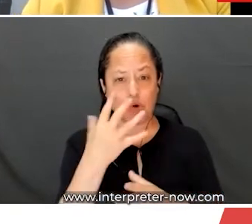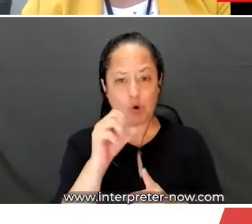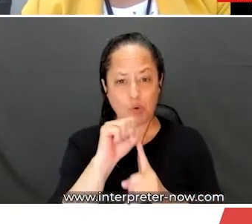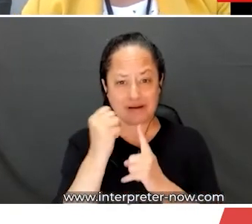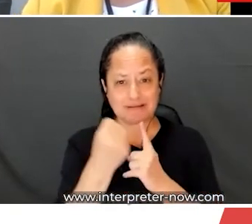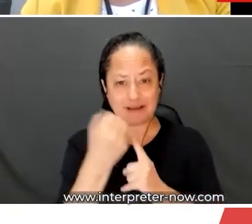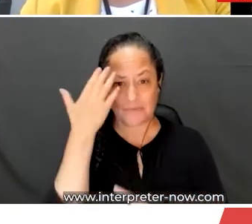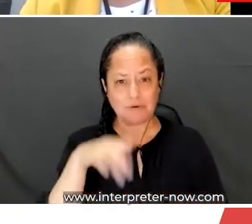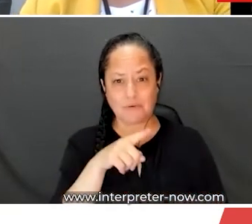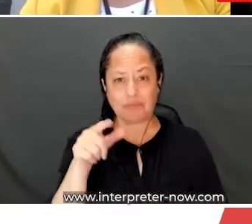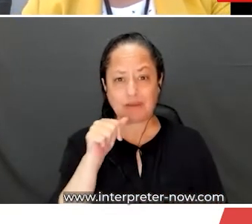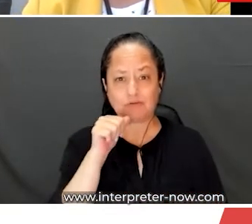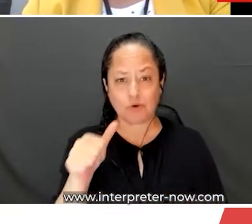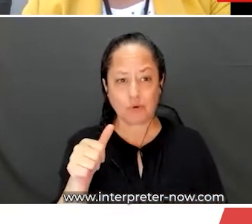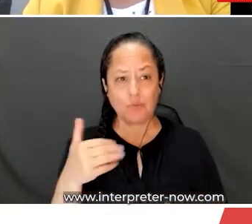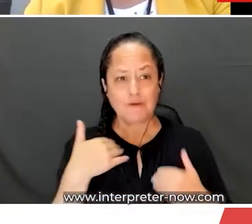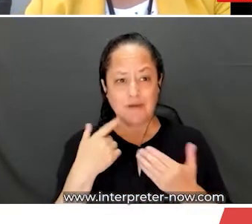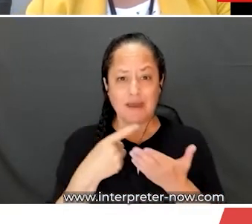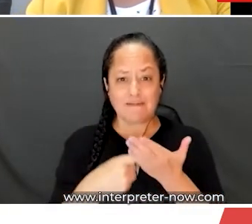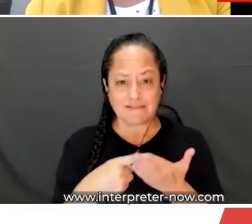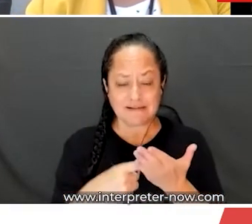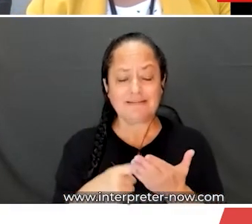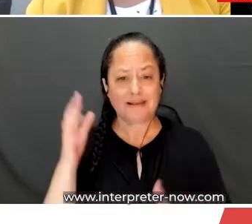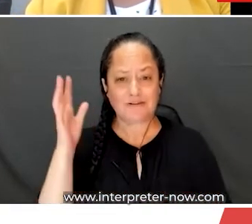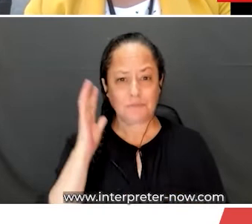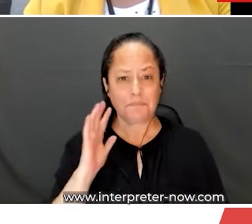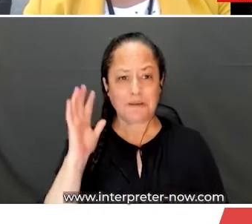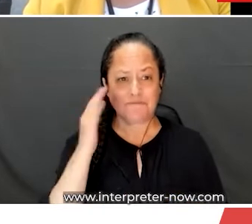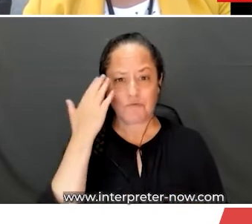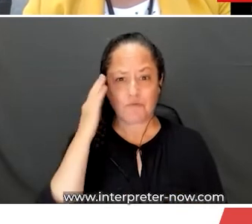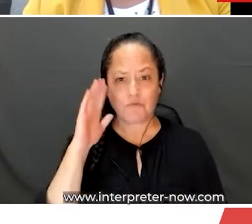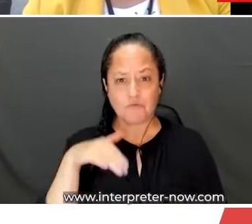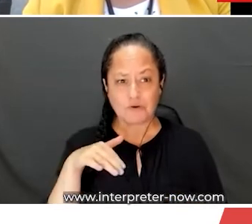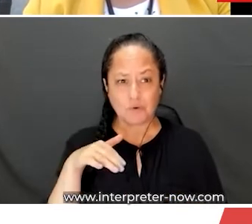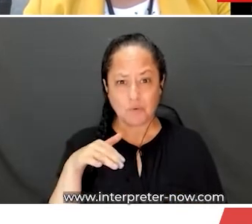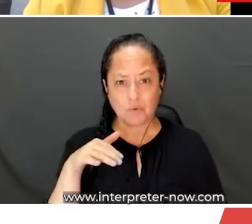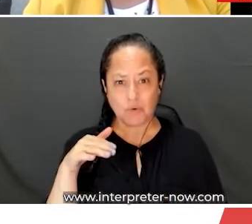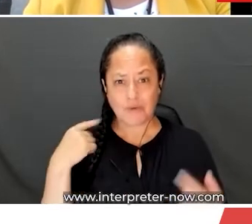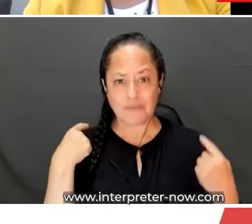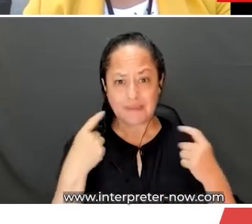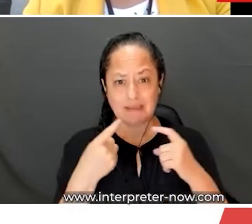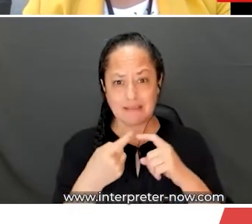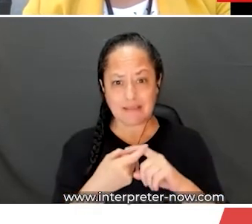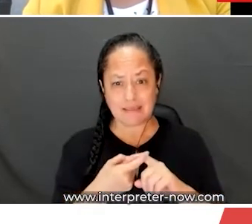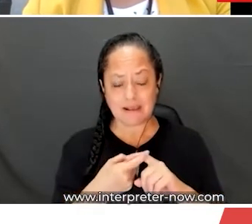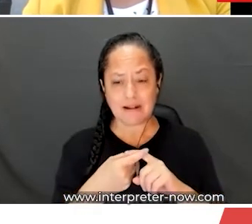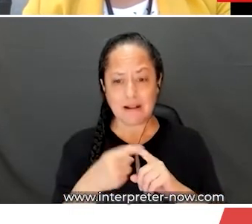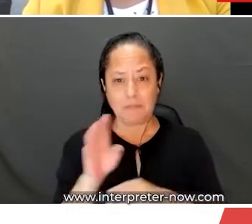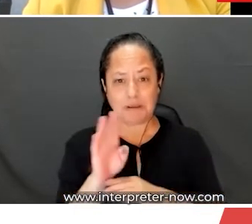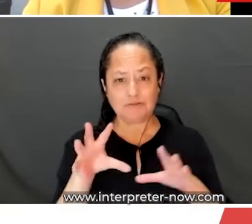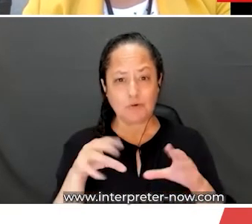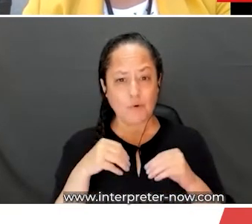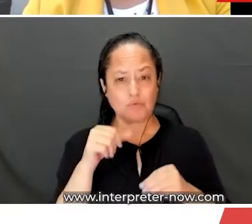they don't, and we've had discussions about this before, is we know that Latina entrepreneurs do not